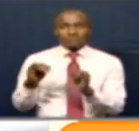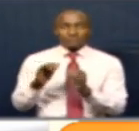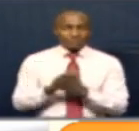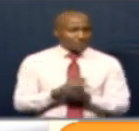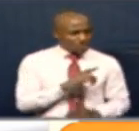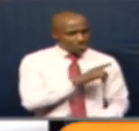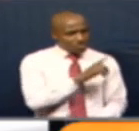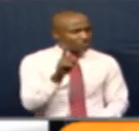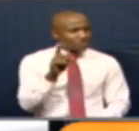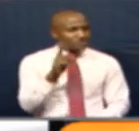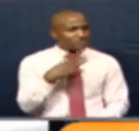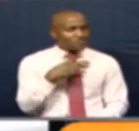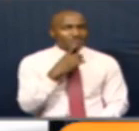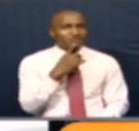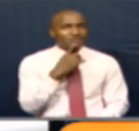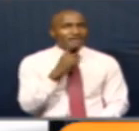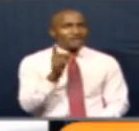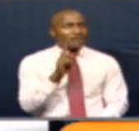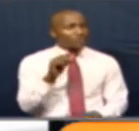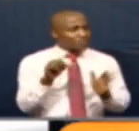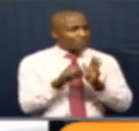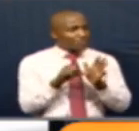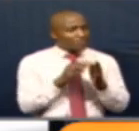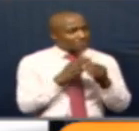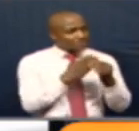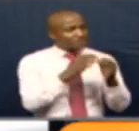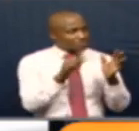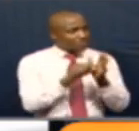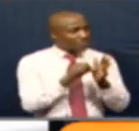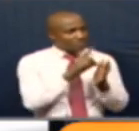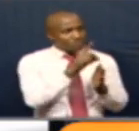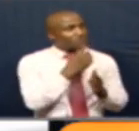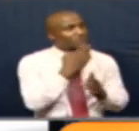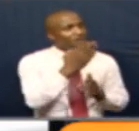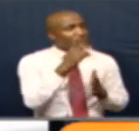say that Nairobi's problem is a leadership problem, how do you respond?